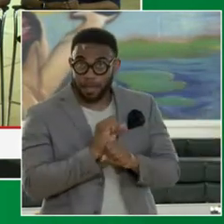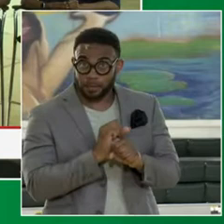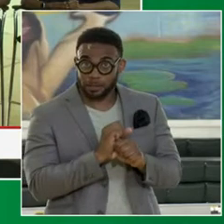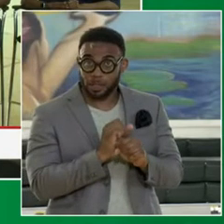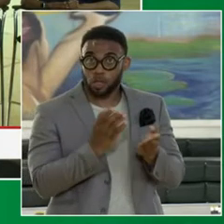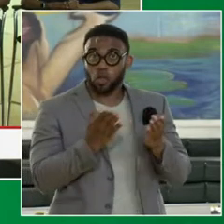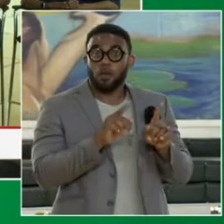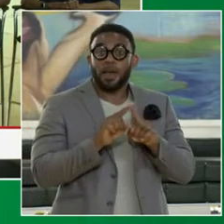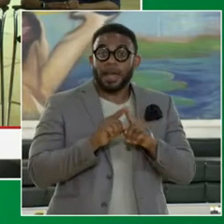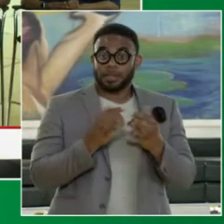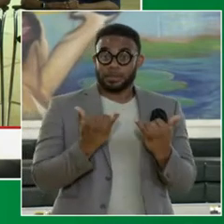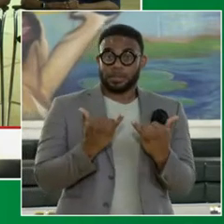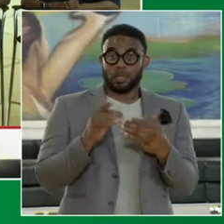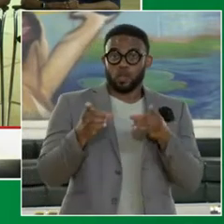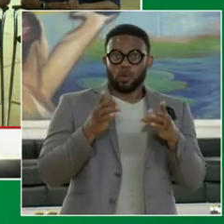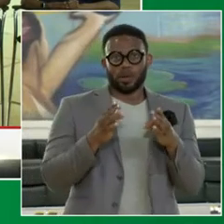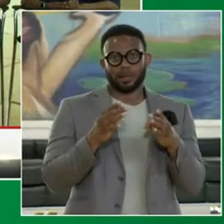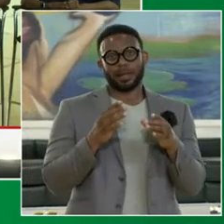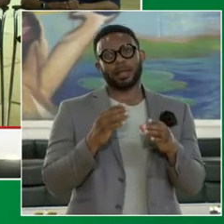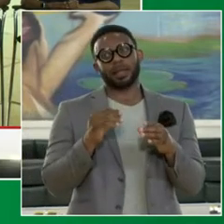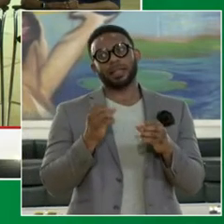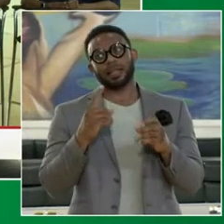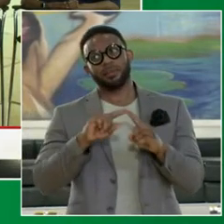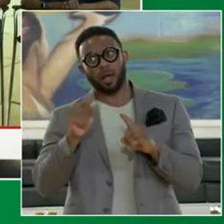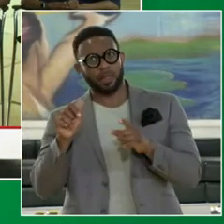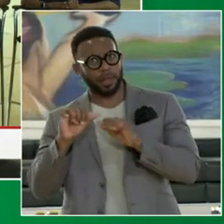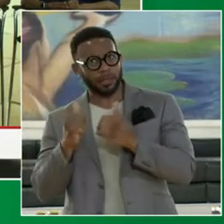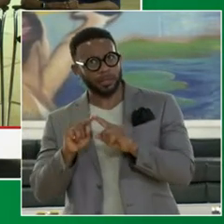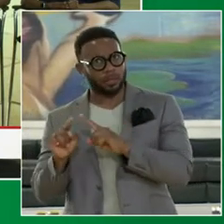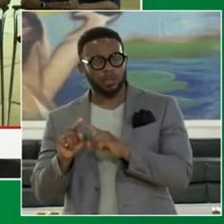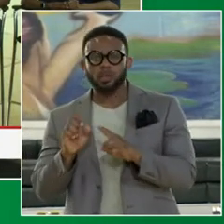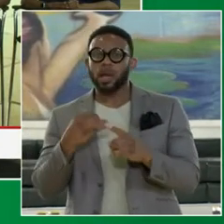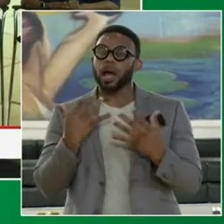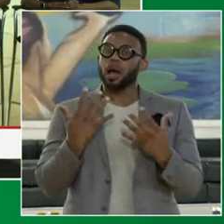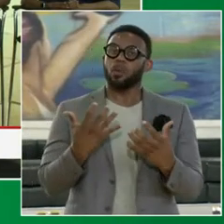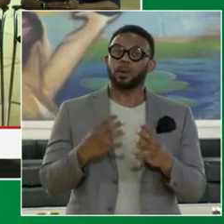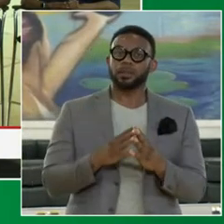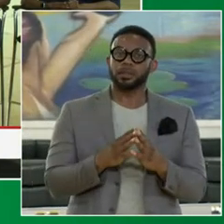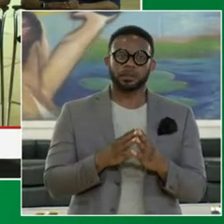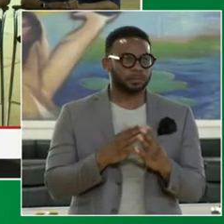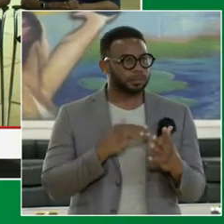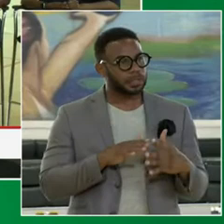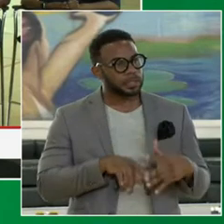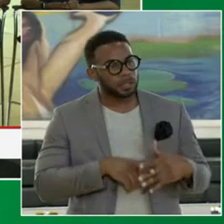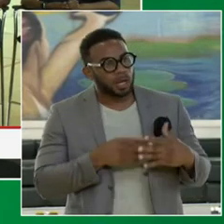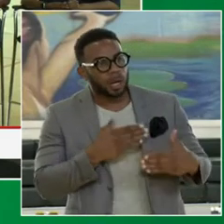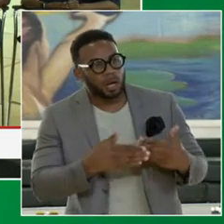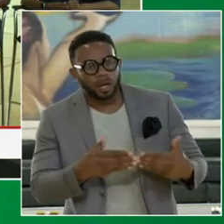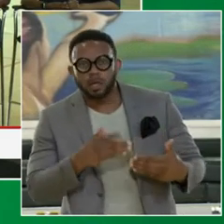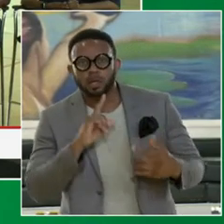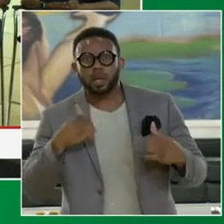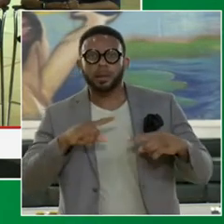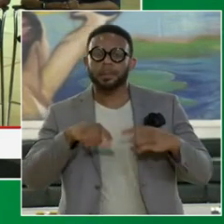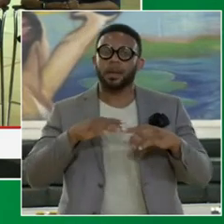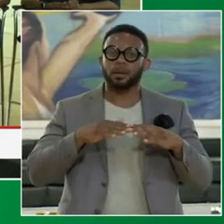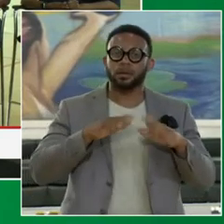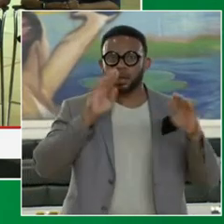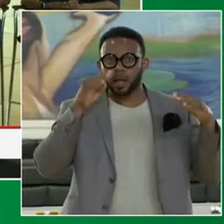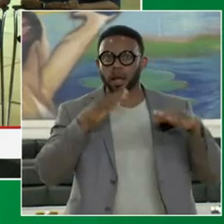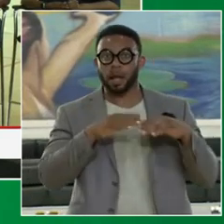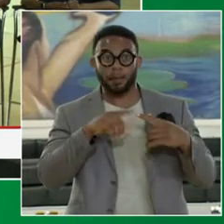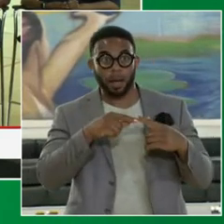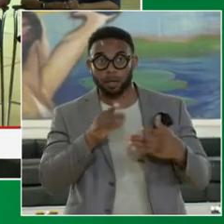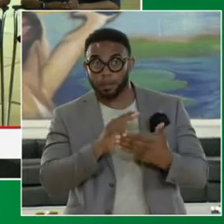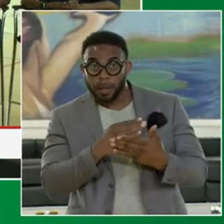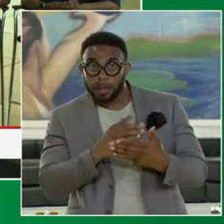as Director in a number of agencies. Yes, sir. So wanted to just have you kick it off and talk to us kind of about the highlights of the budget, and